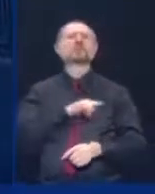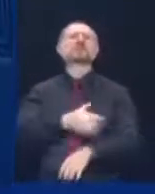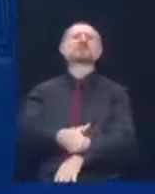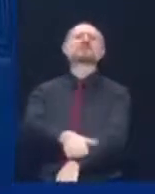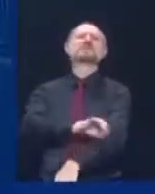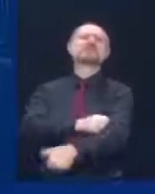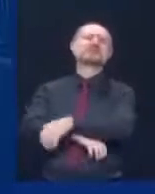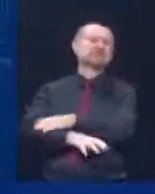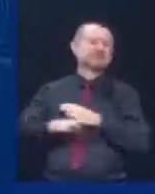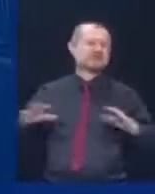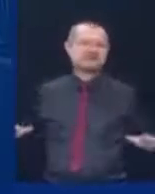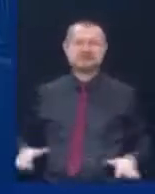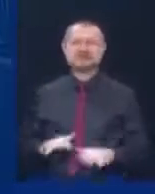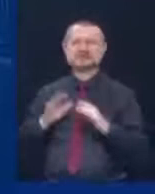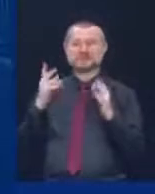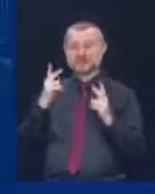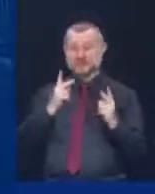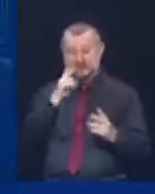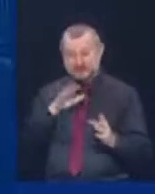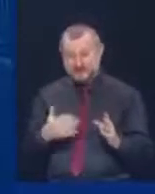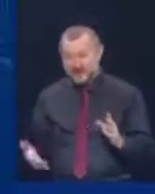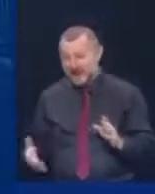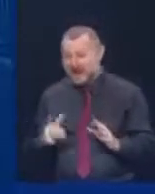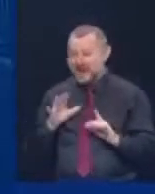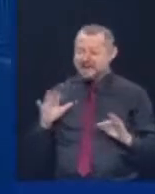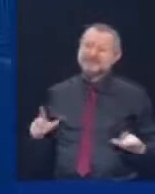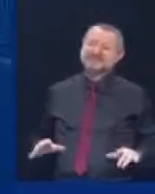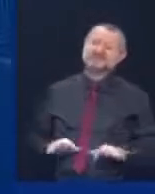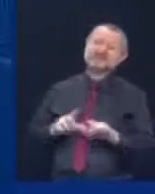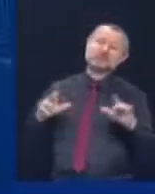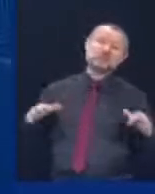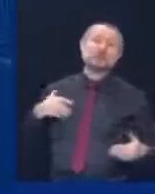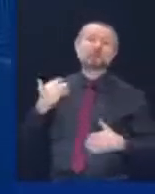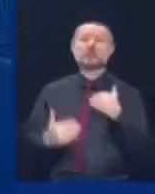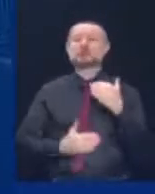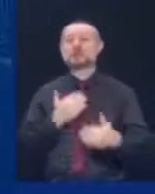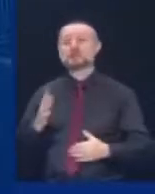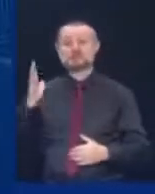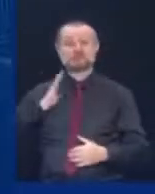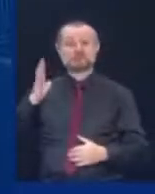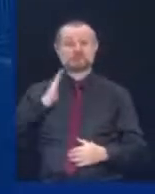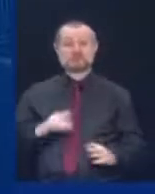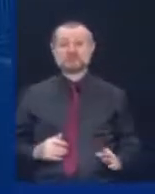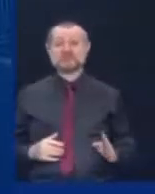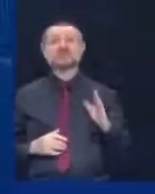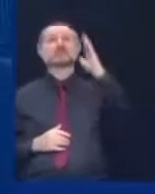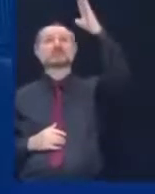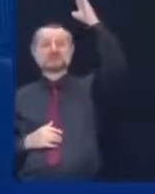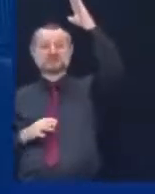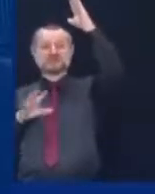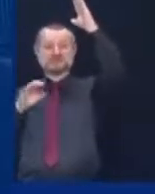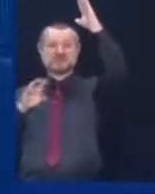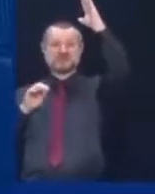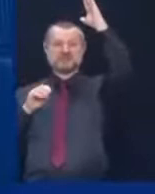and loss and pain. We were at a 50% infection rate.